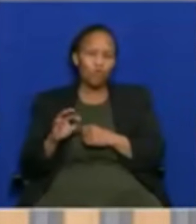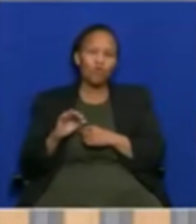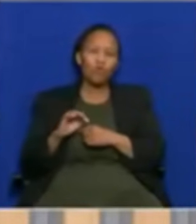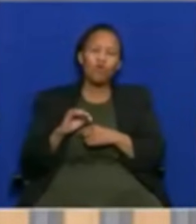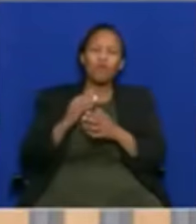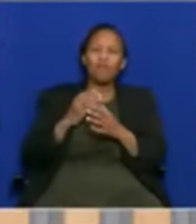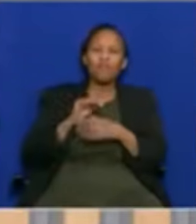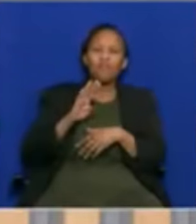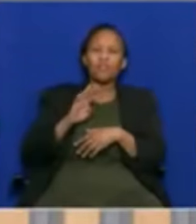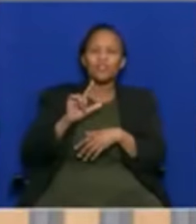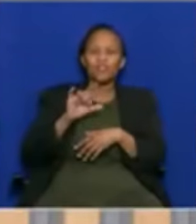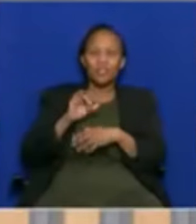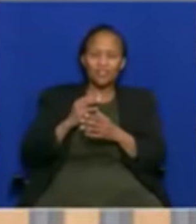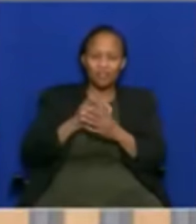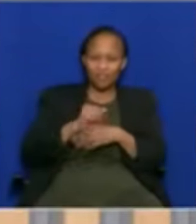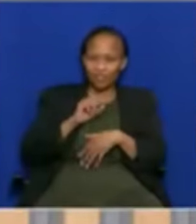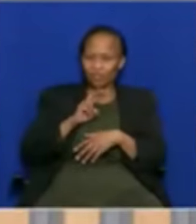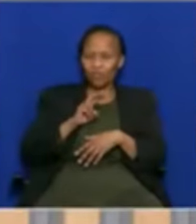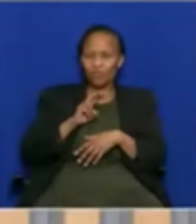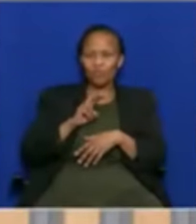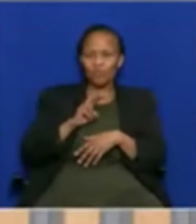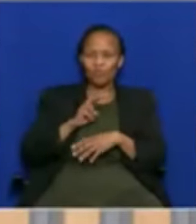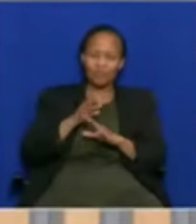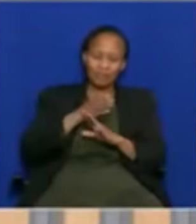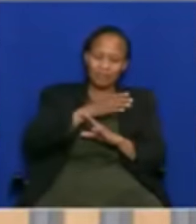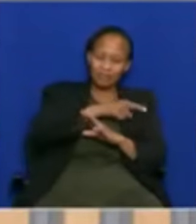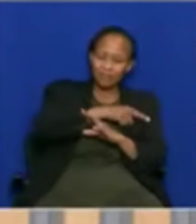that it was always the case that they wanted